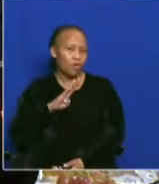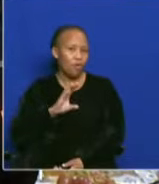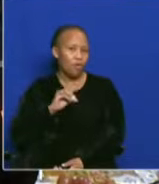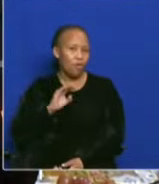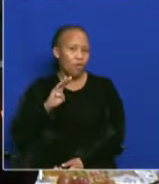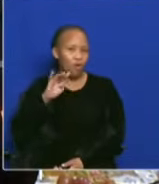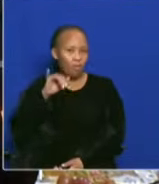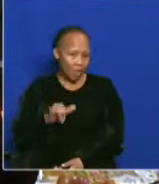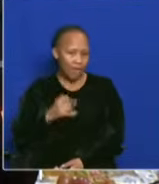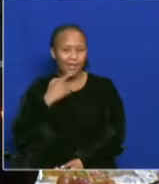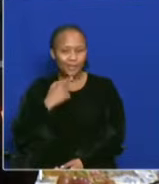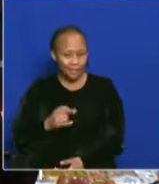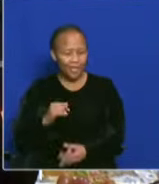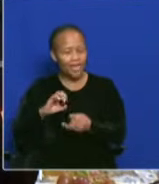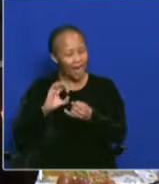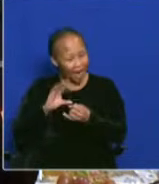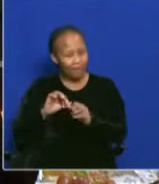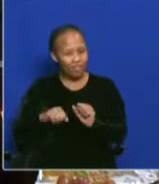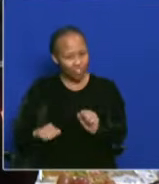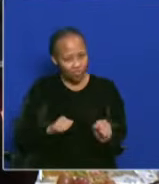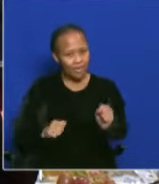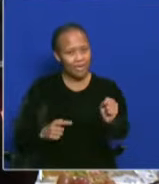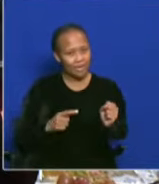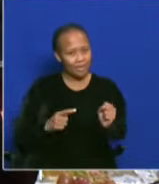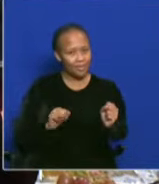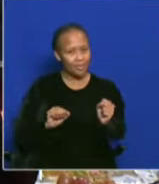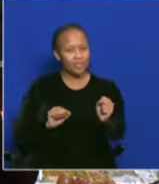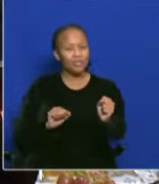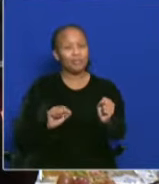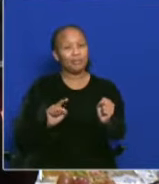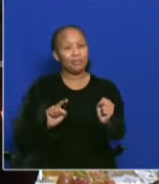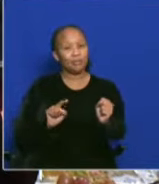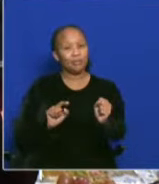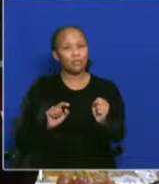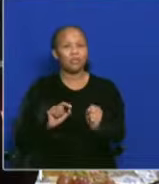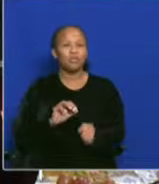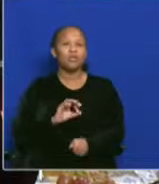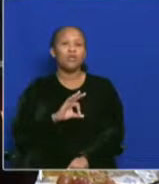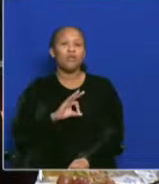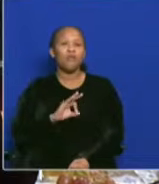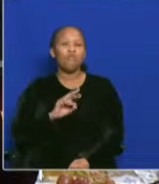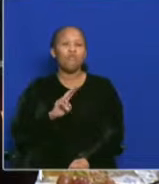matter. And he is now asking for advice from